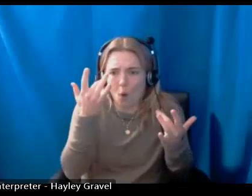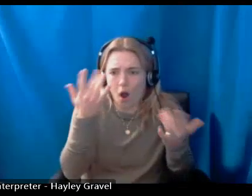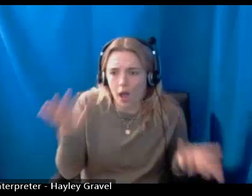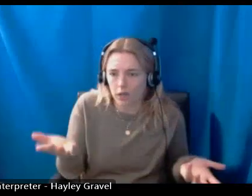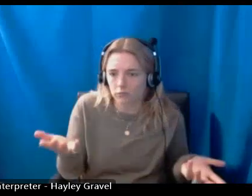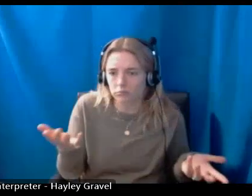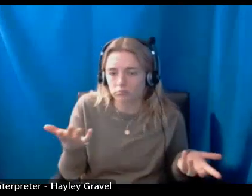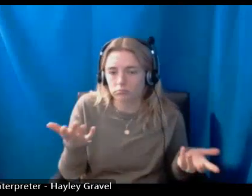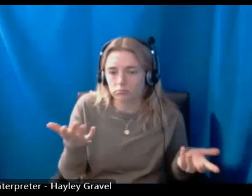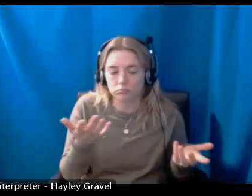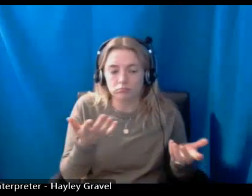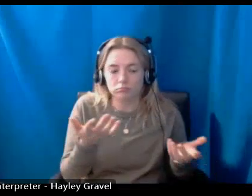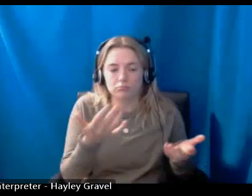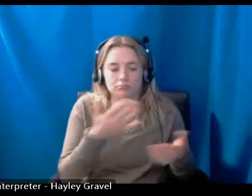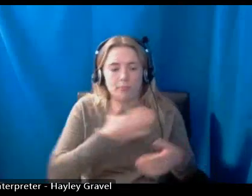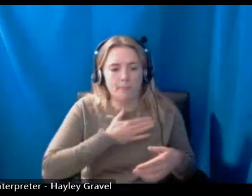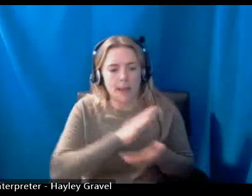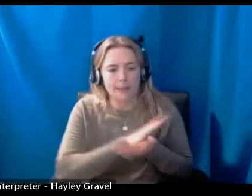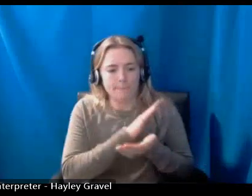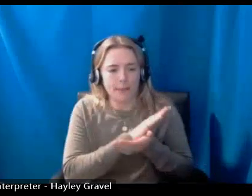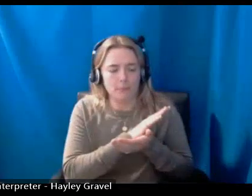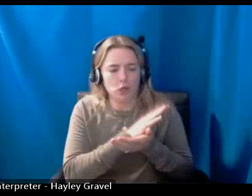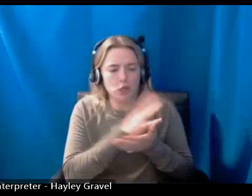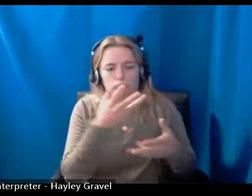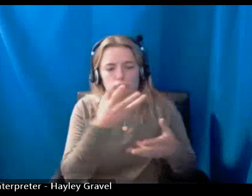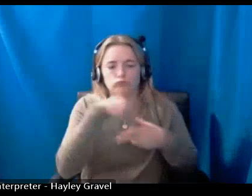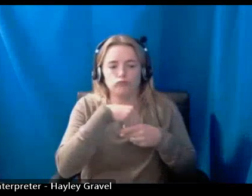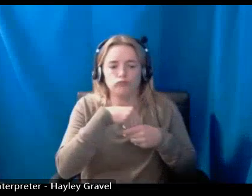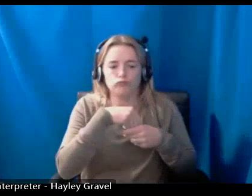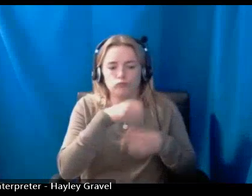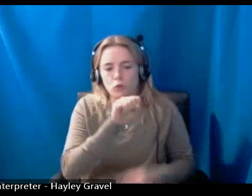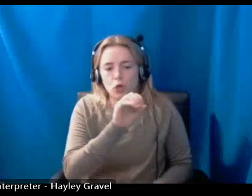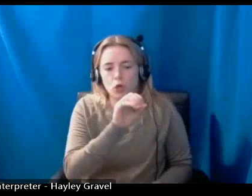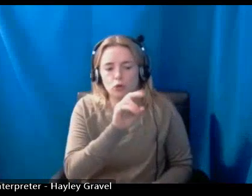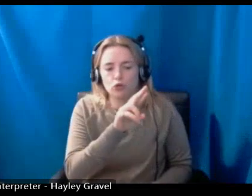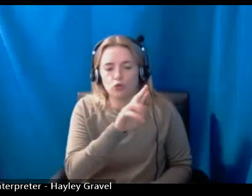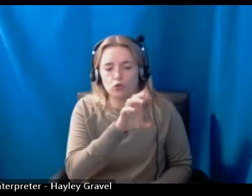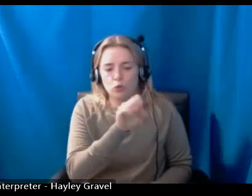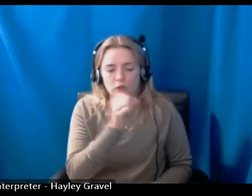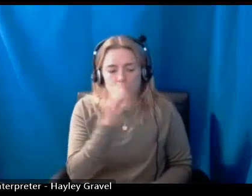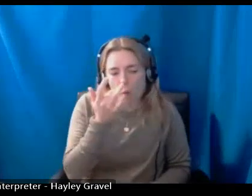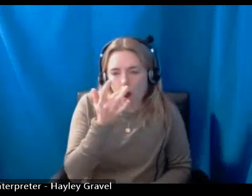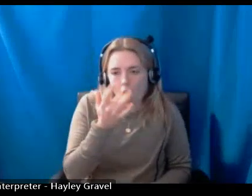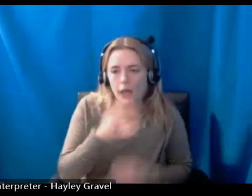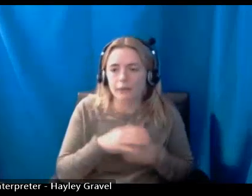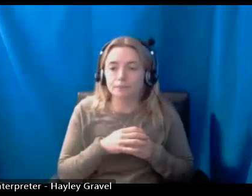question, because that might apply to a lot of you, since I am your audience.